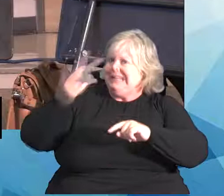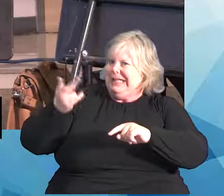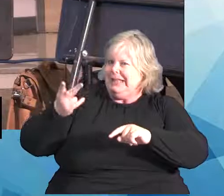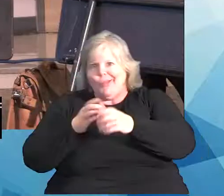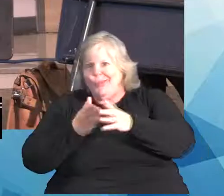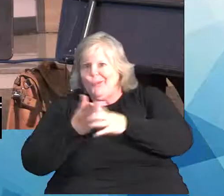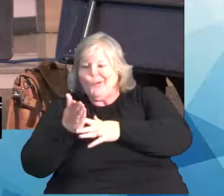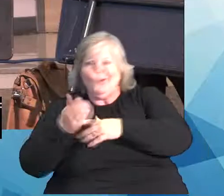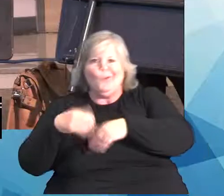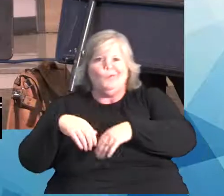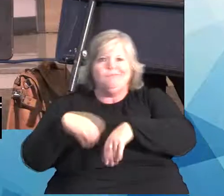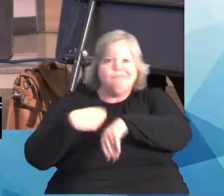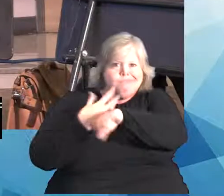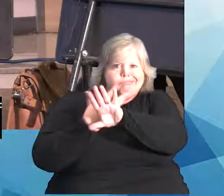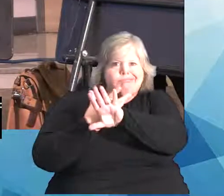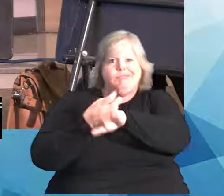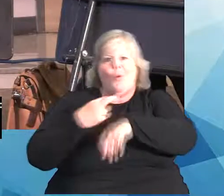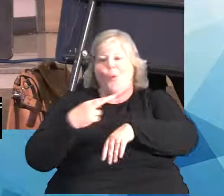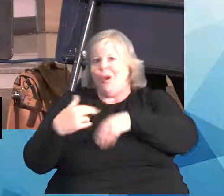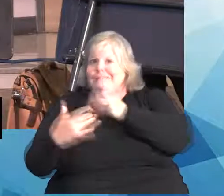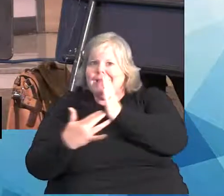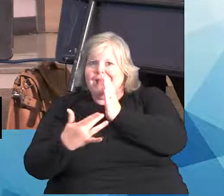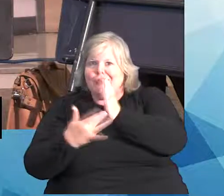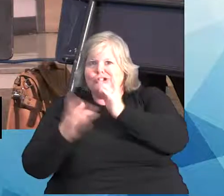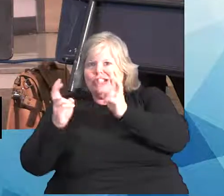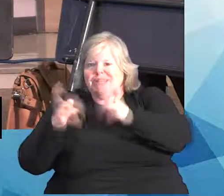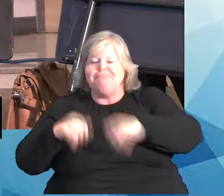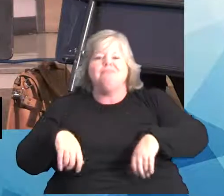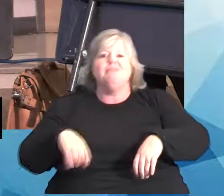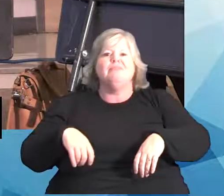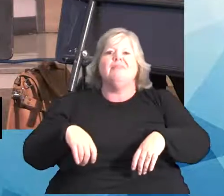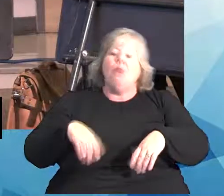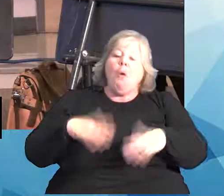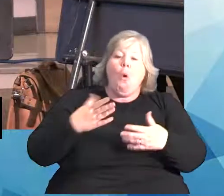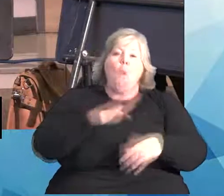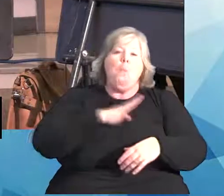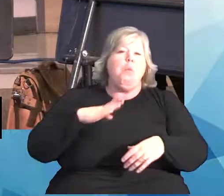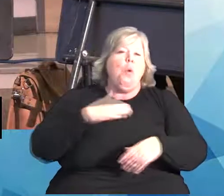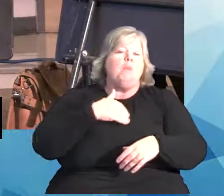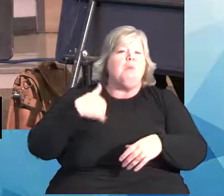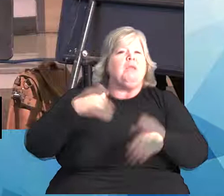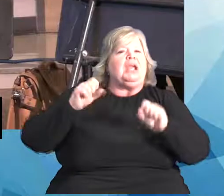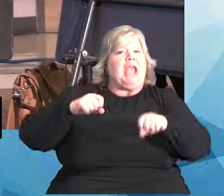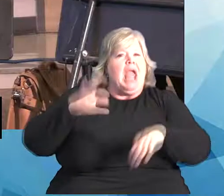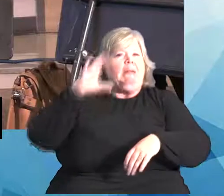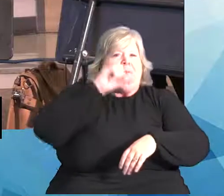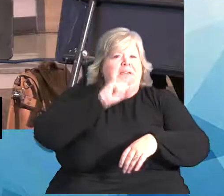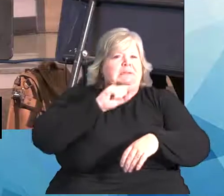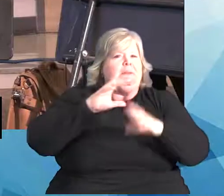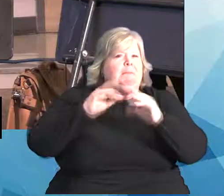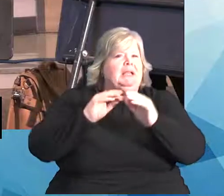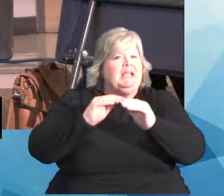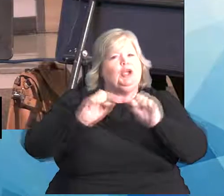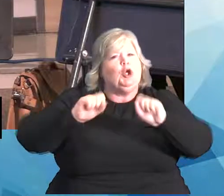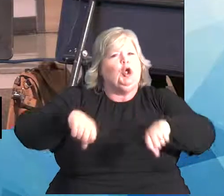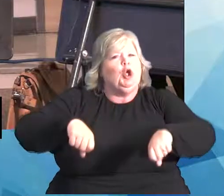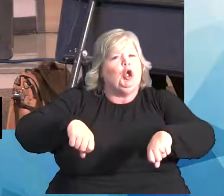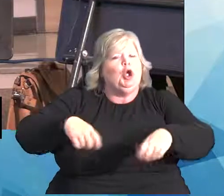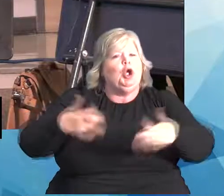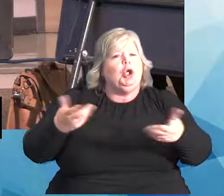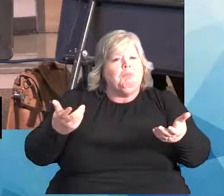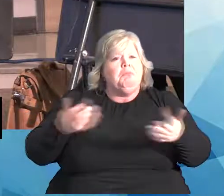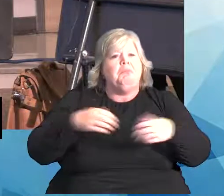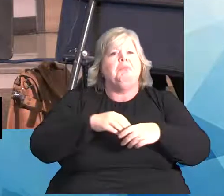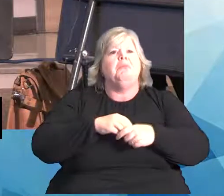Zoom at that time. Board members, we can miss meetings if needed. If that has to be, we can use